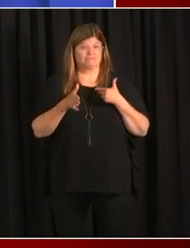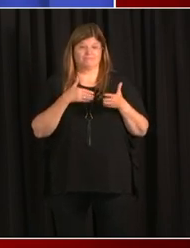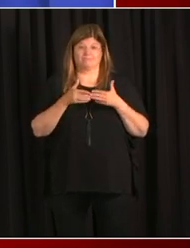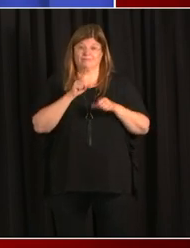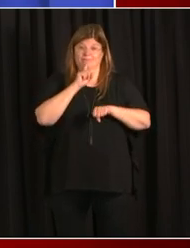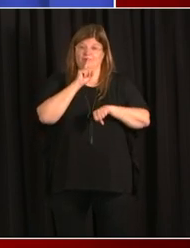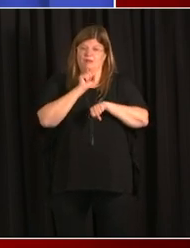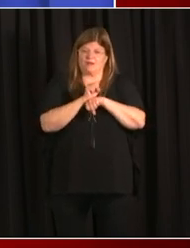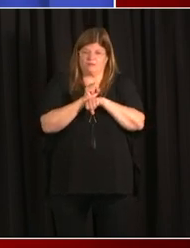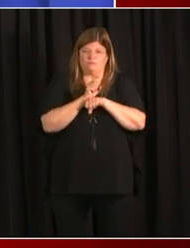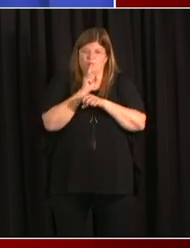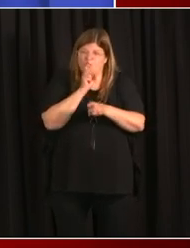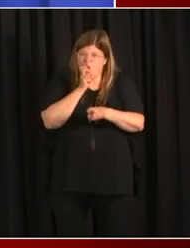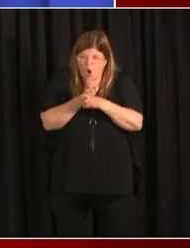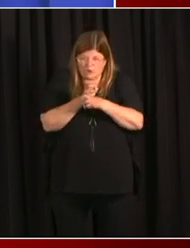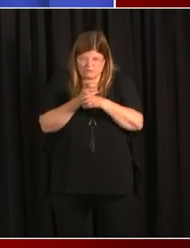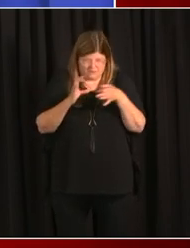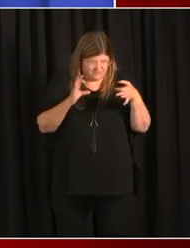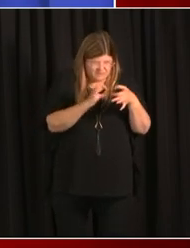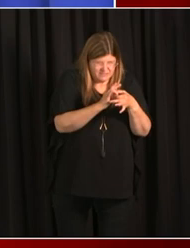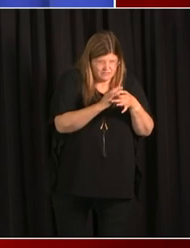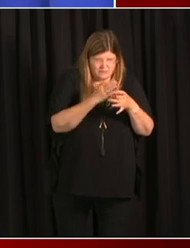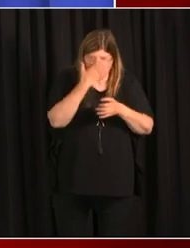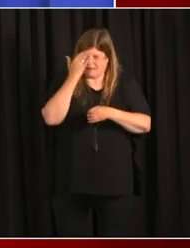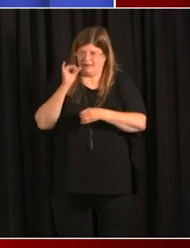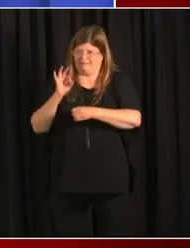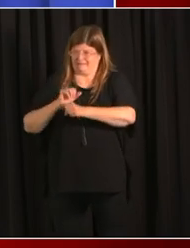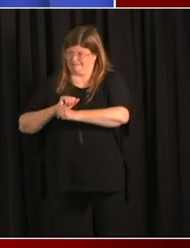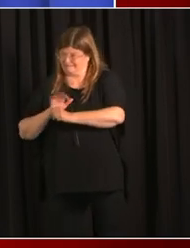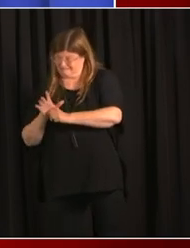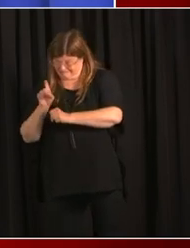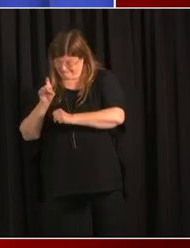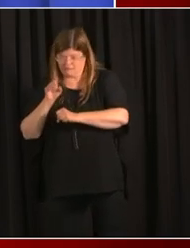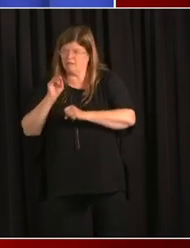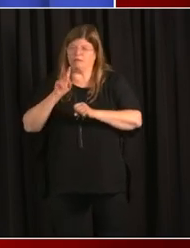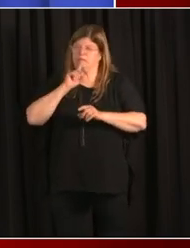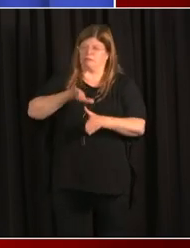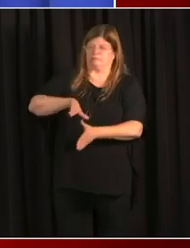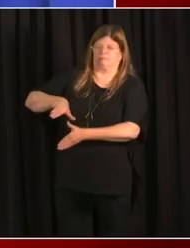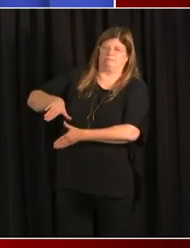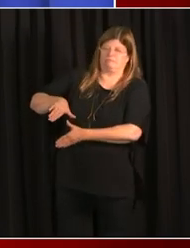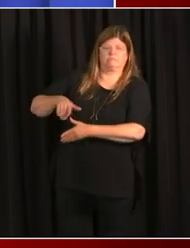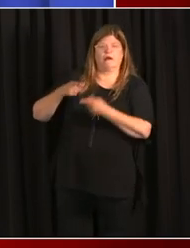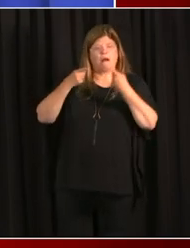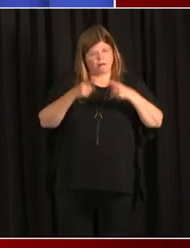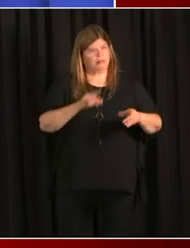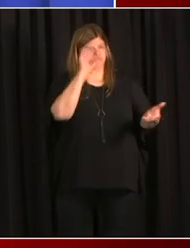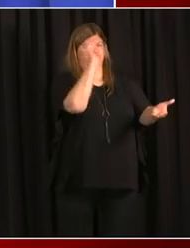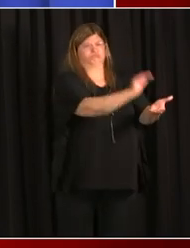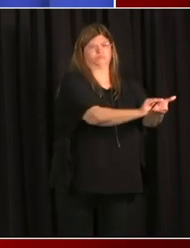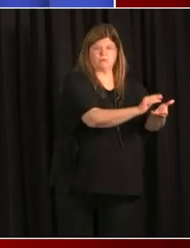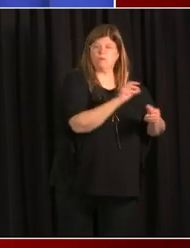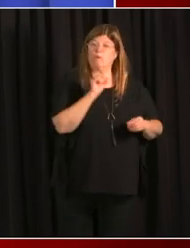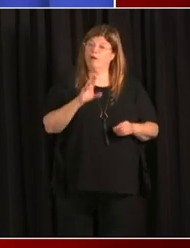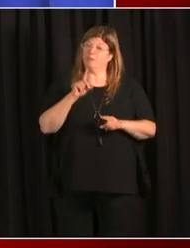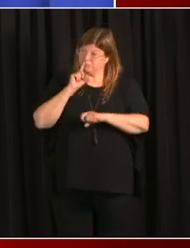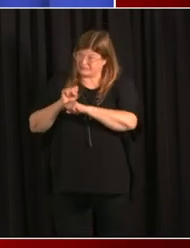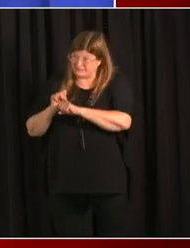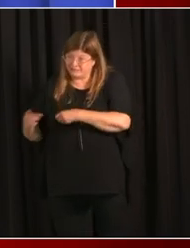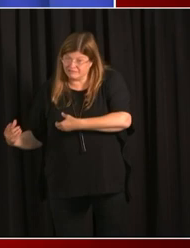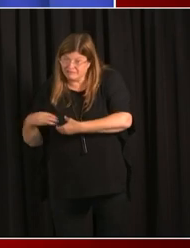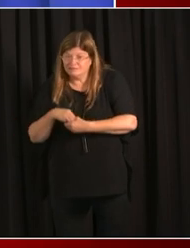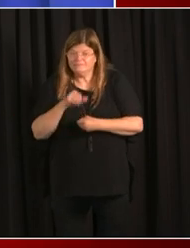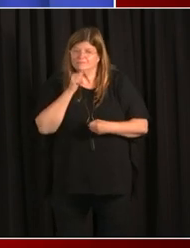be difficult to say if that is attributable to COVID. We have some of our sexually